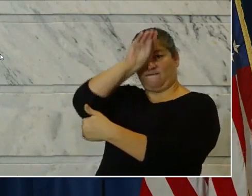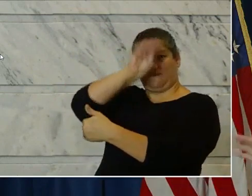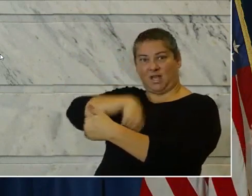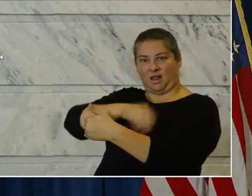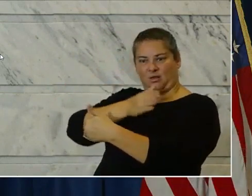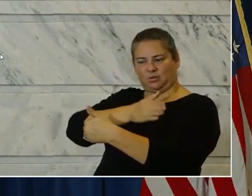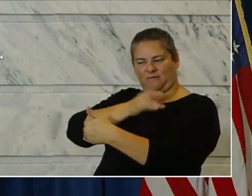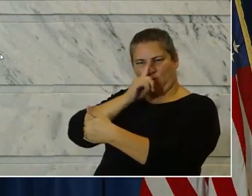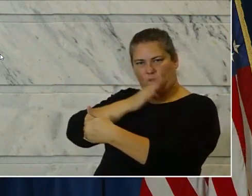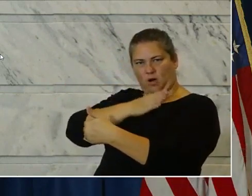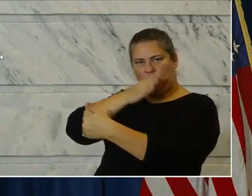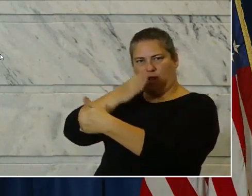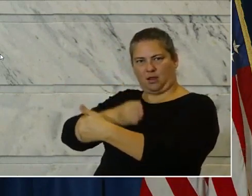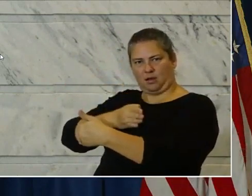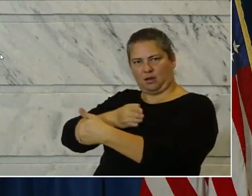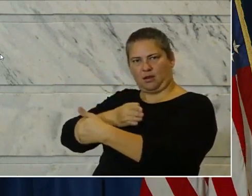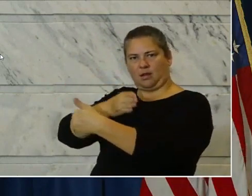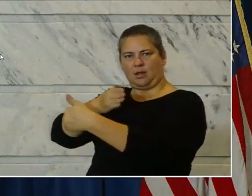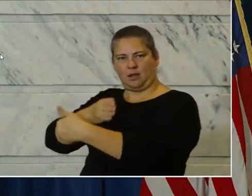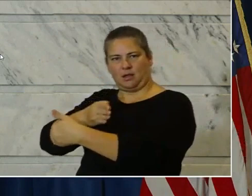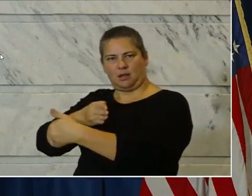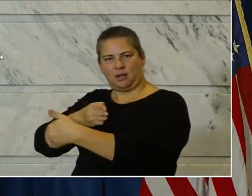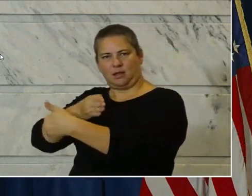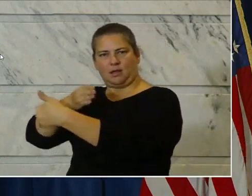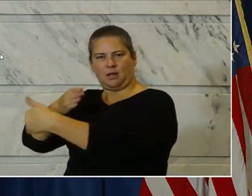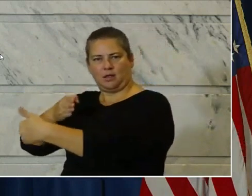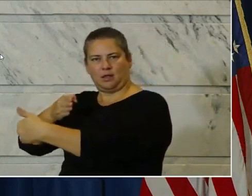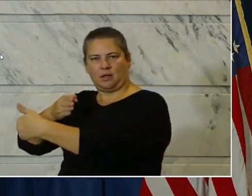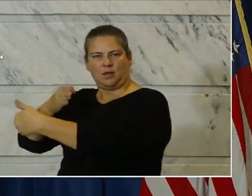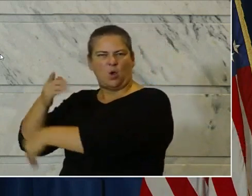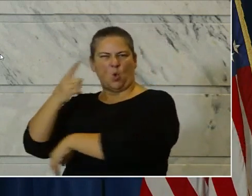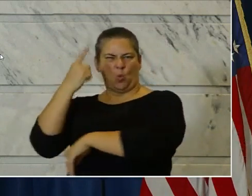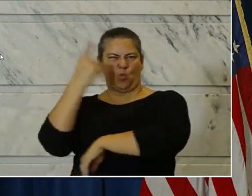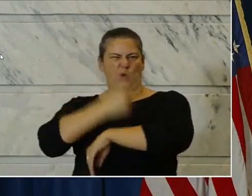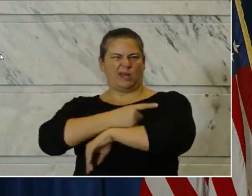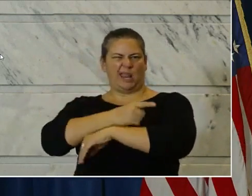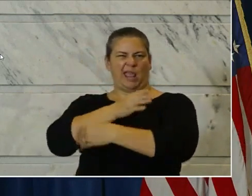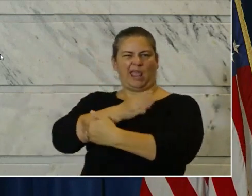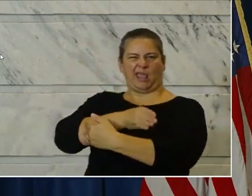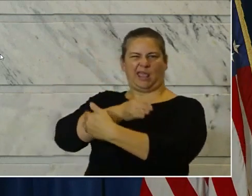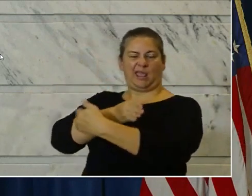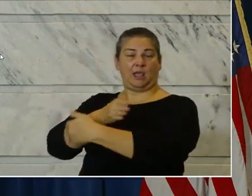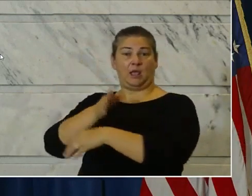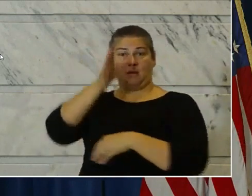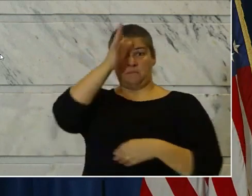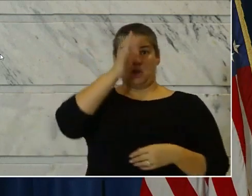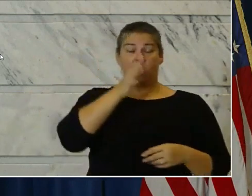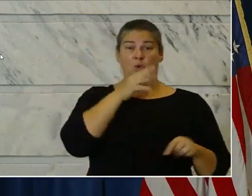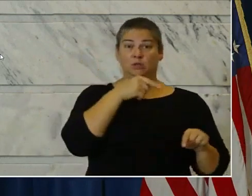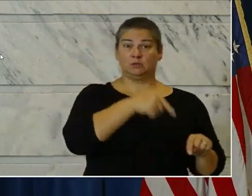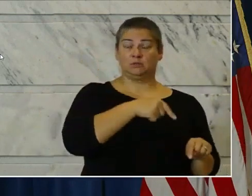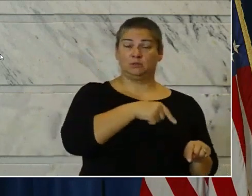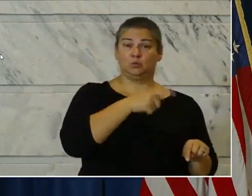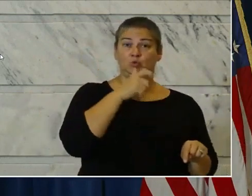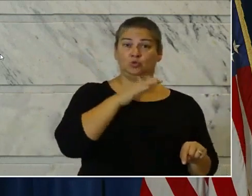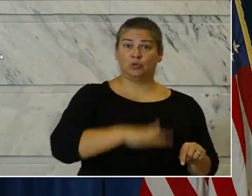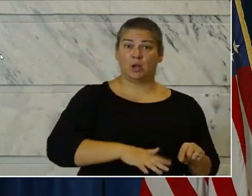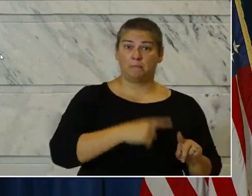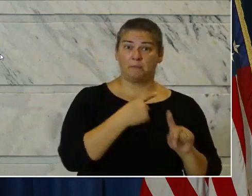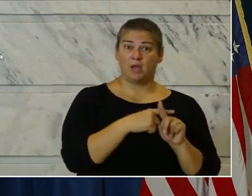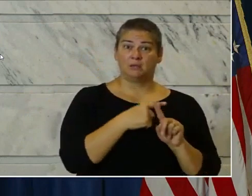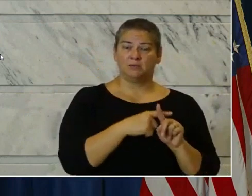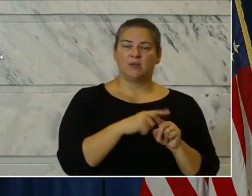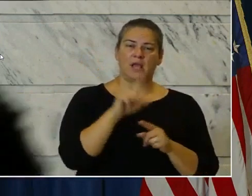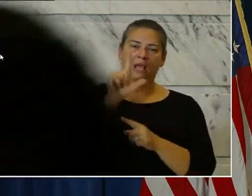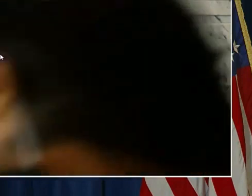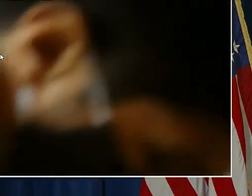that for every case they know about. A parent that has a child that tests positive has a legal duty to